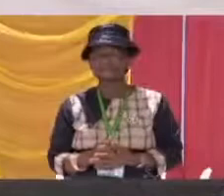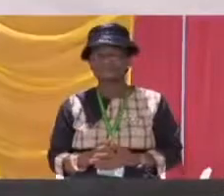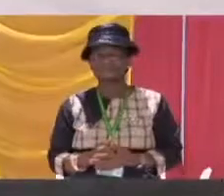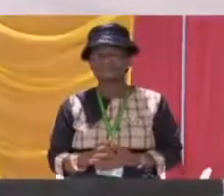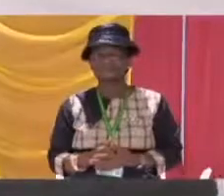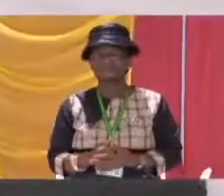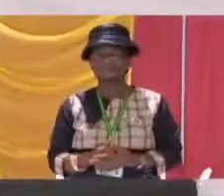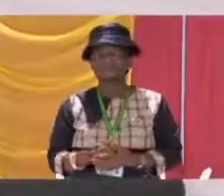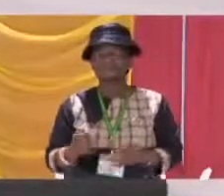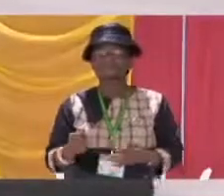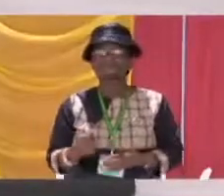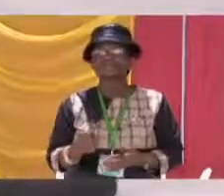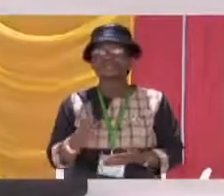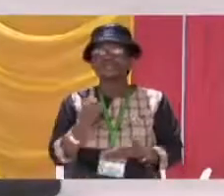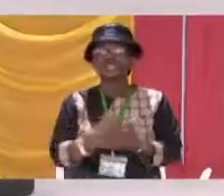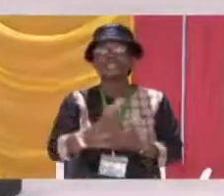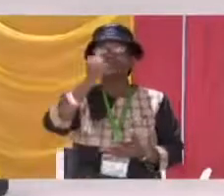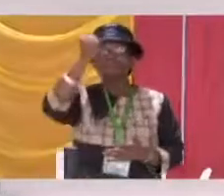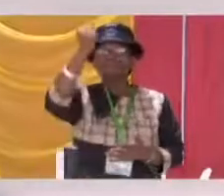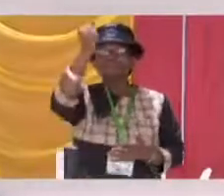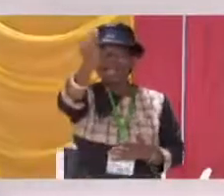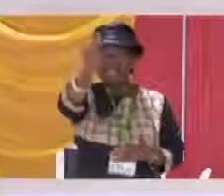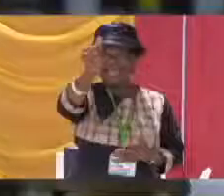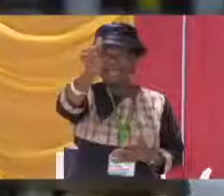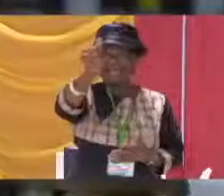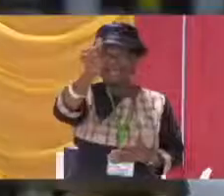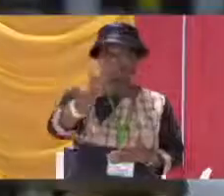be si tin lo layo le o ma bo layo